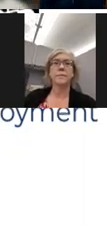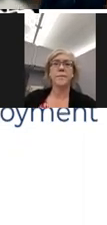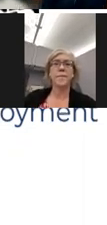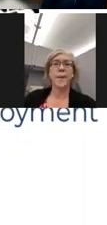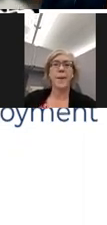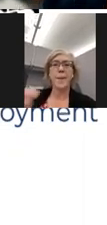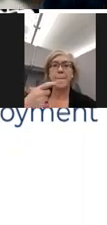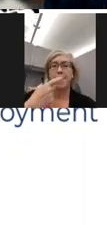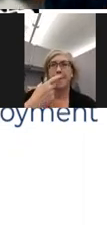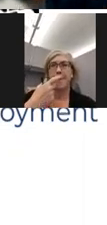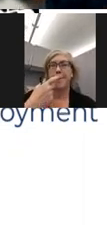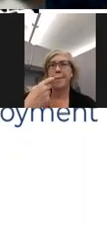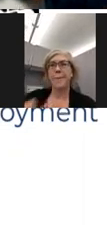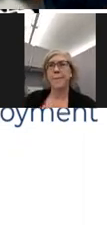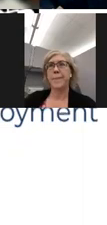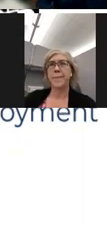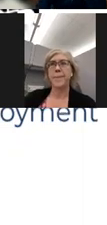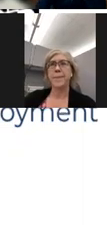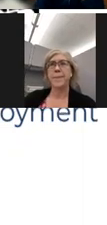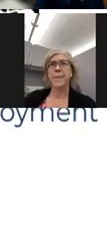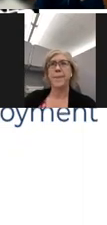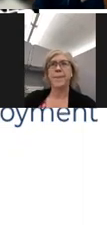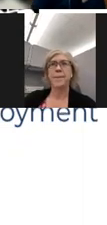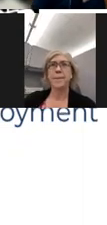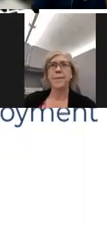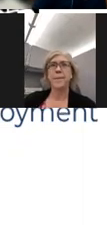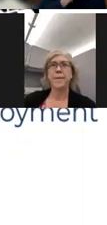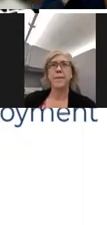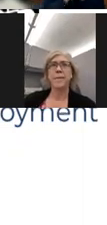individual enters our door. And our front door to our services